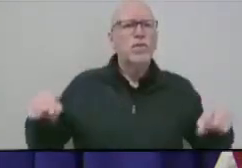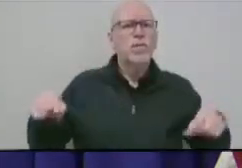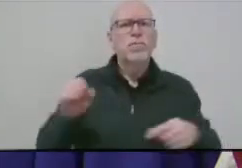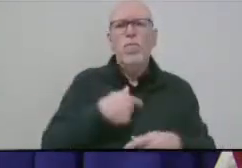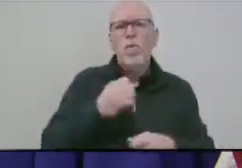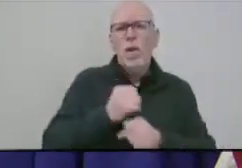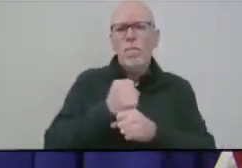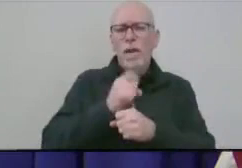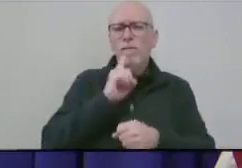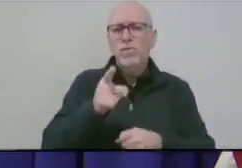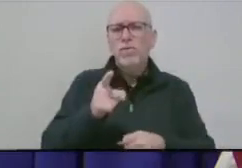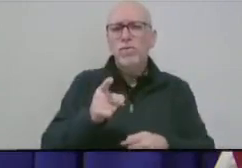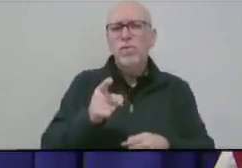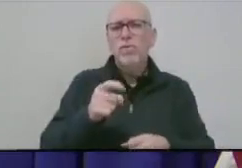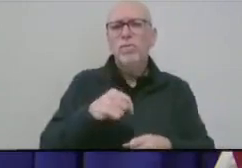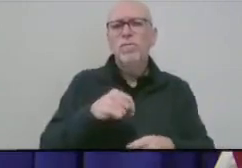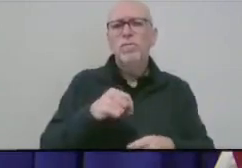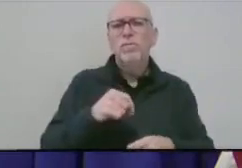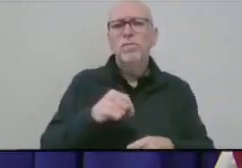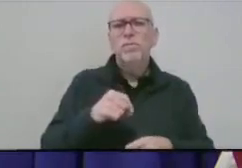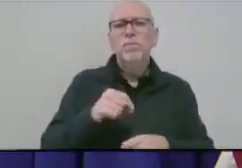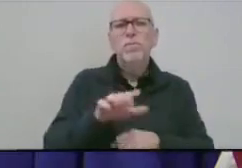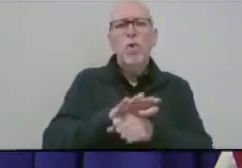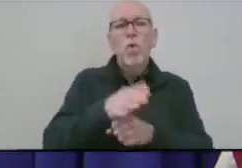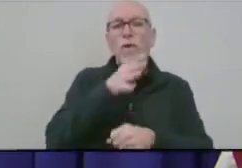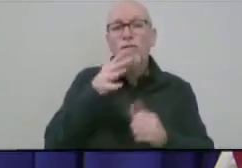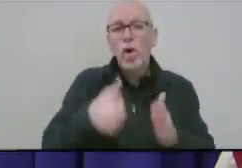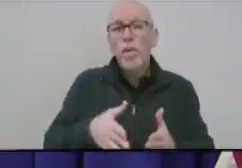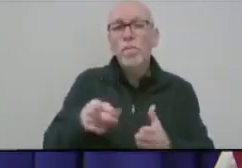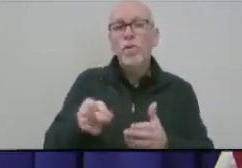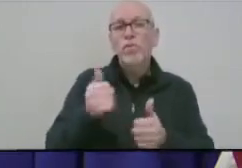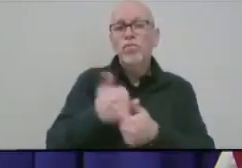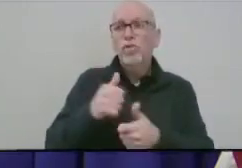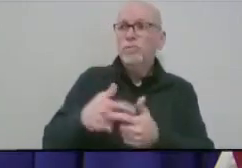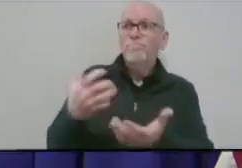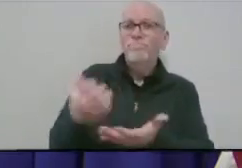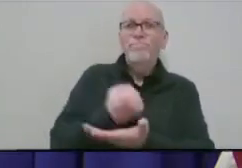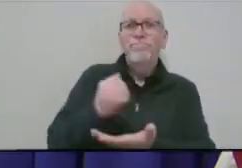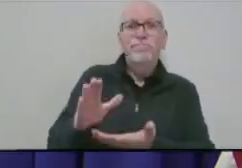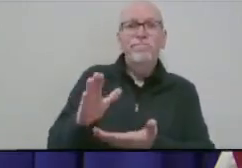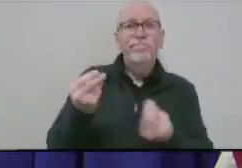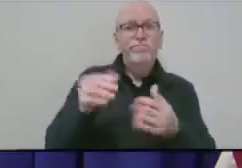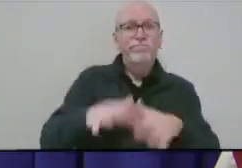sure that that local farmer who's trying to maximize their acreage